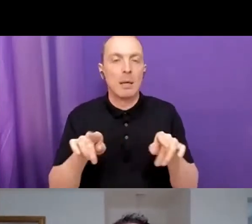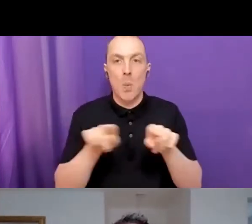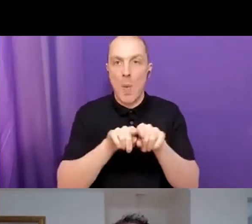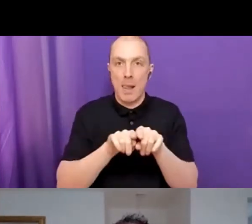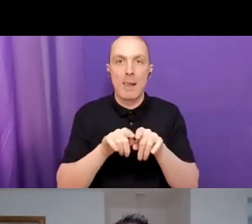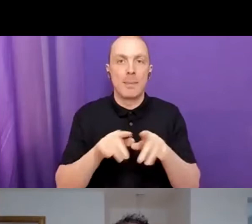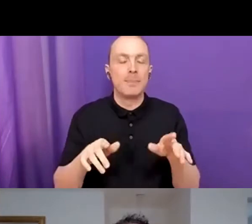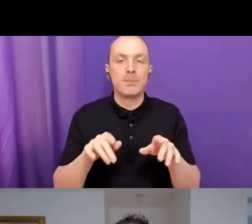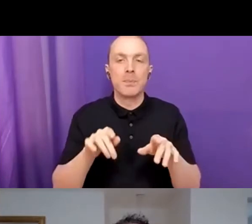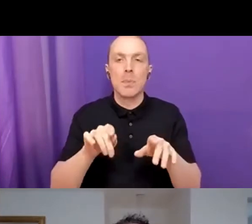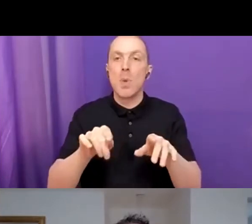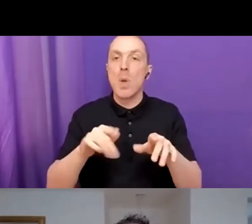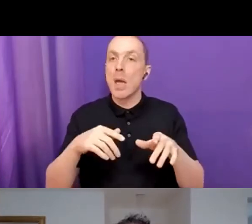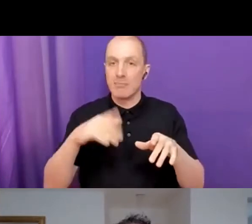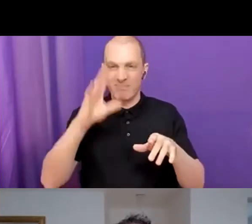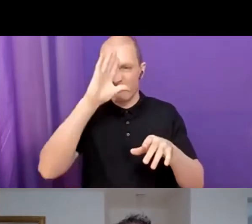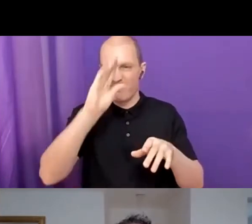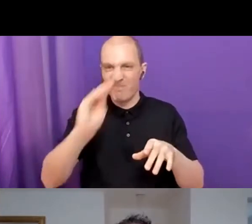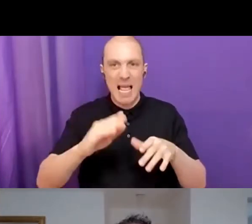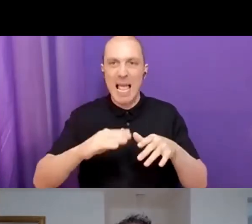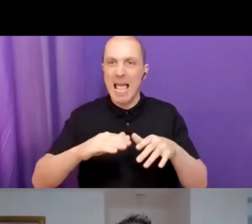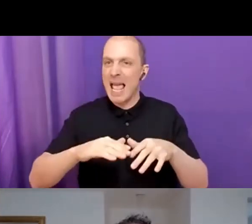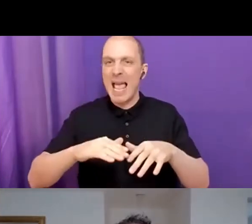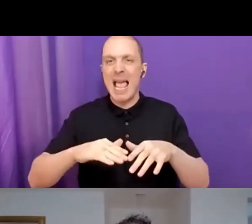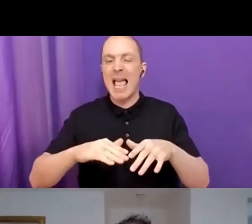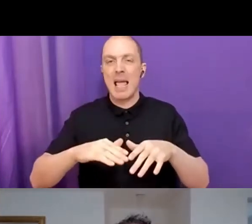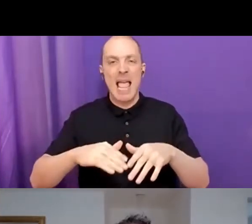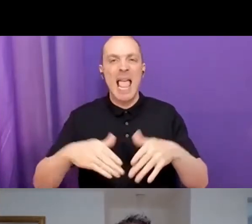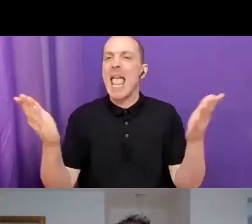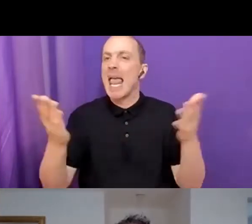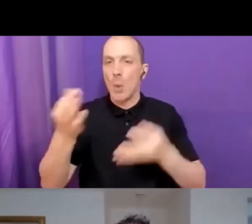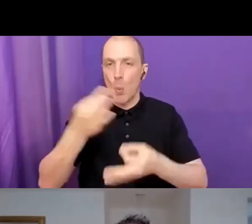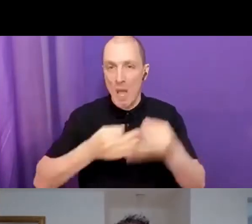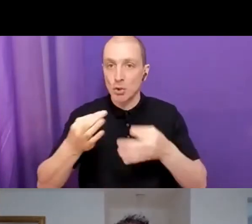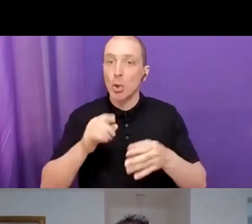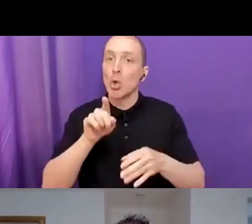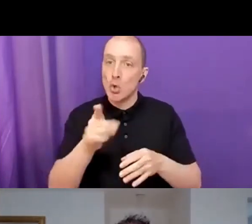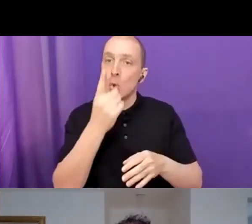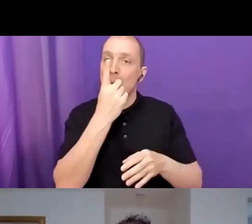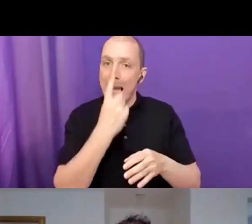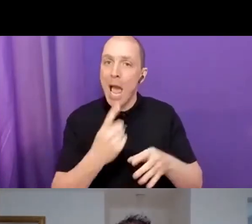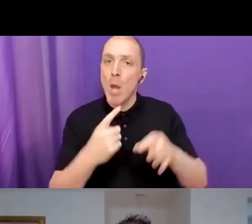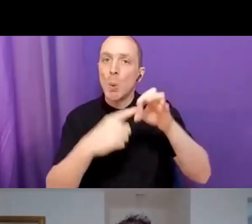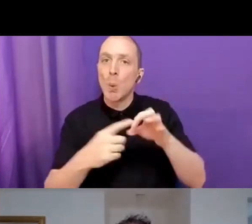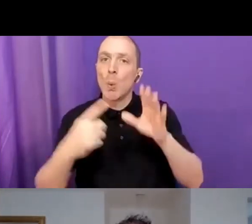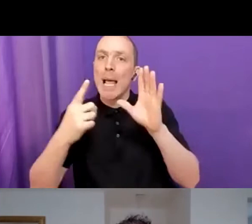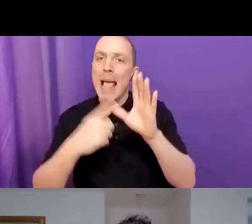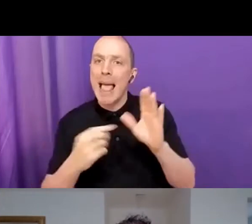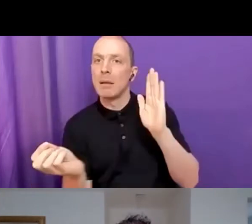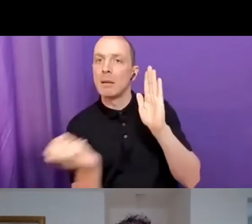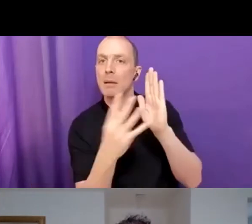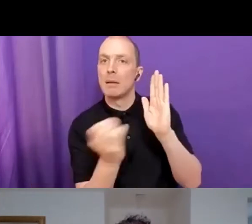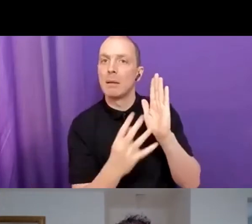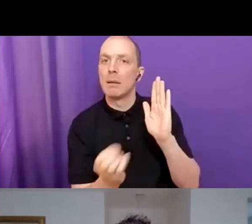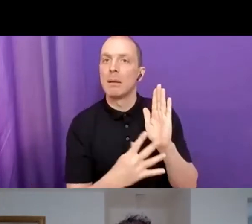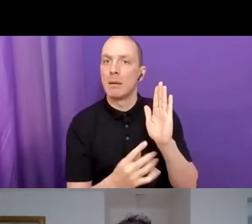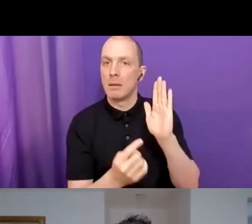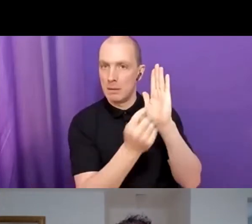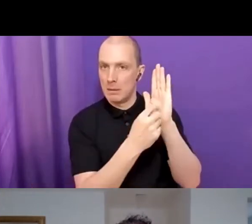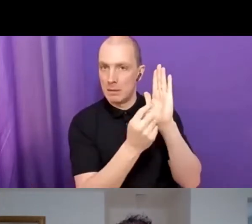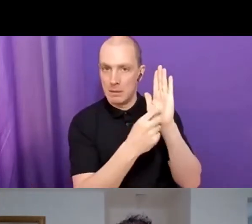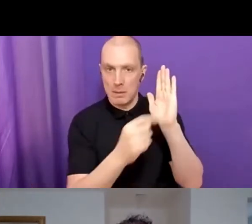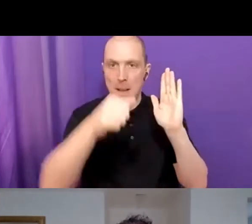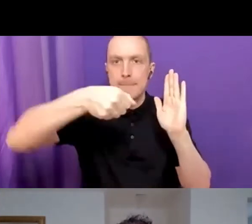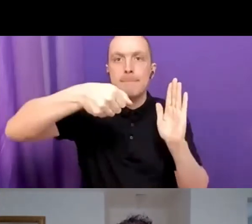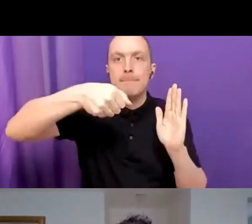that at any time, if you have any questions, you can type those into the Q&A box in the bottom control panel. And as